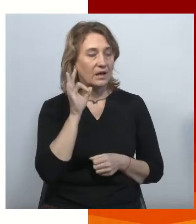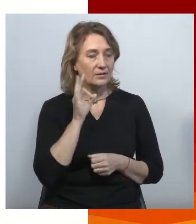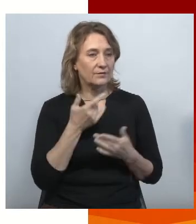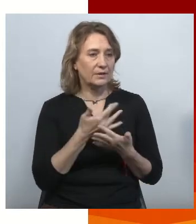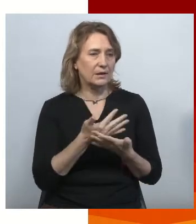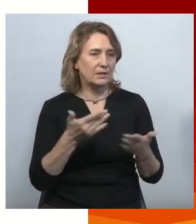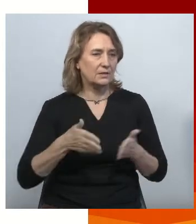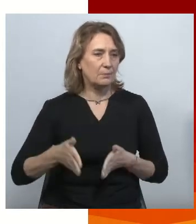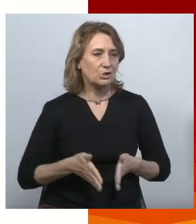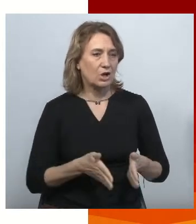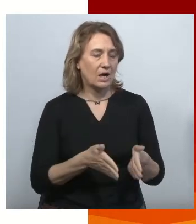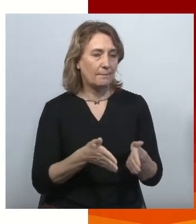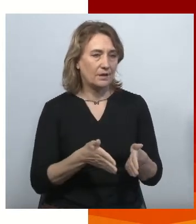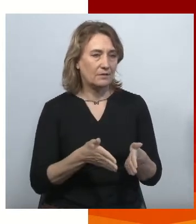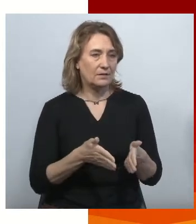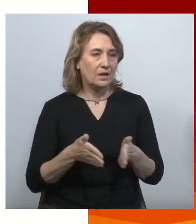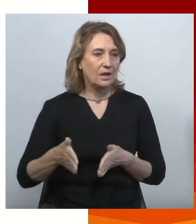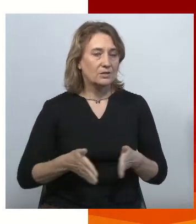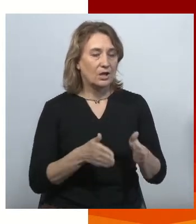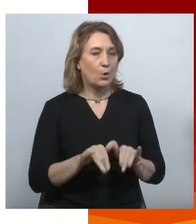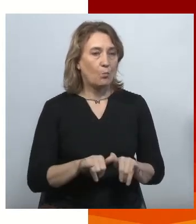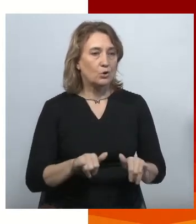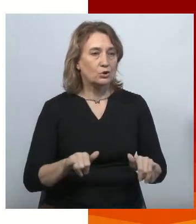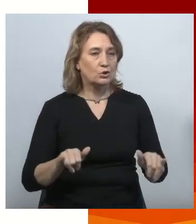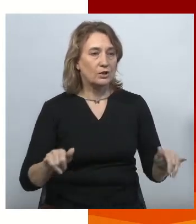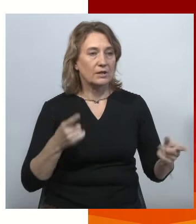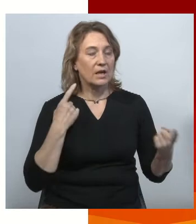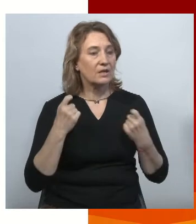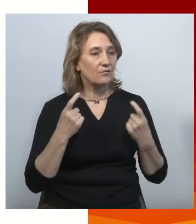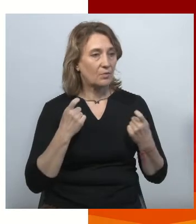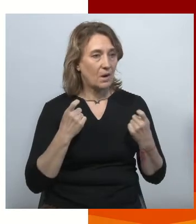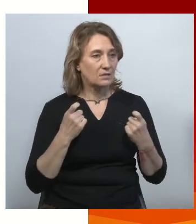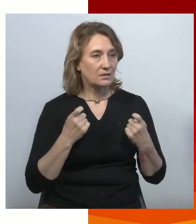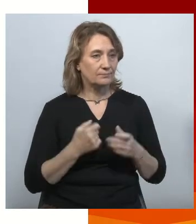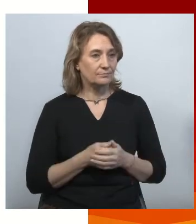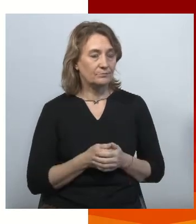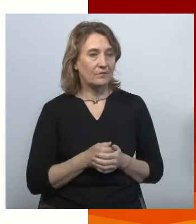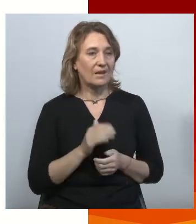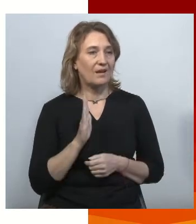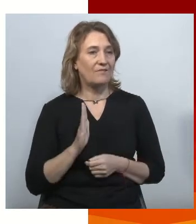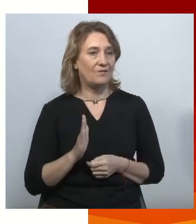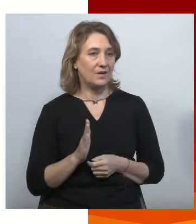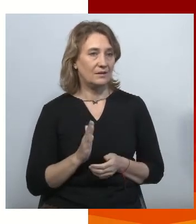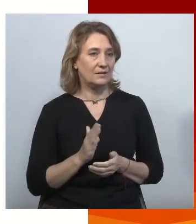education and raising awareness using different ways, such as spreading information